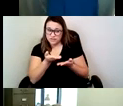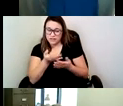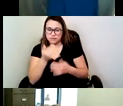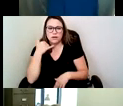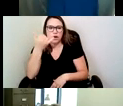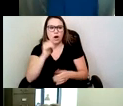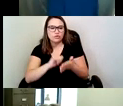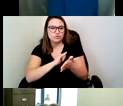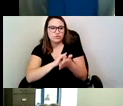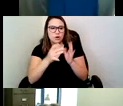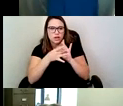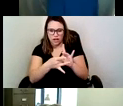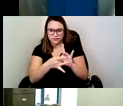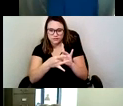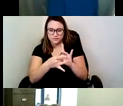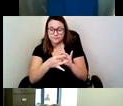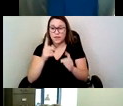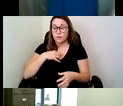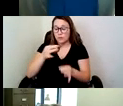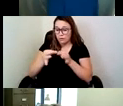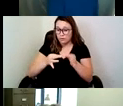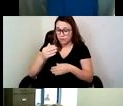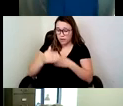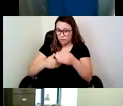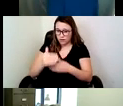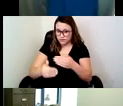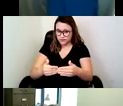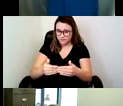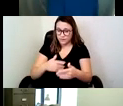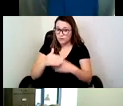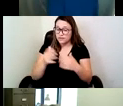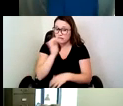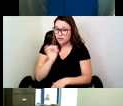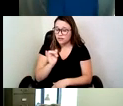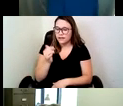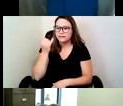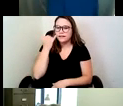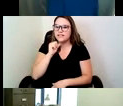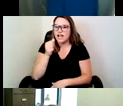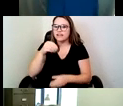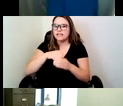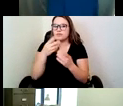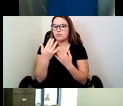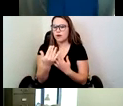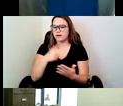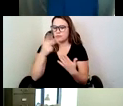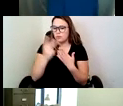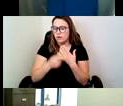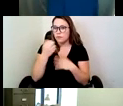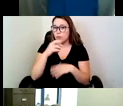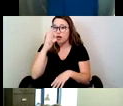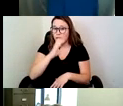process. The process would be that if they're not in a waiver program, or looking for just housekeeping